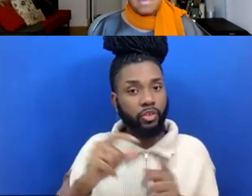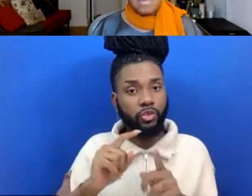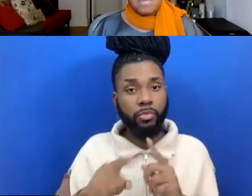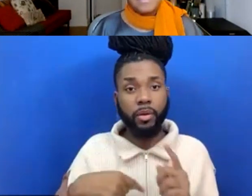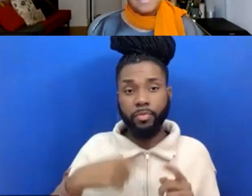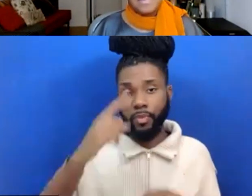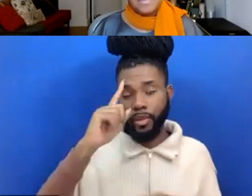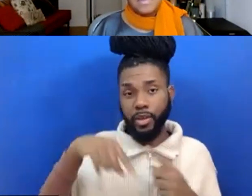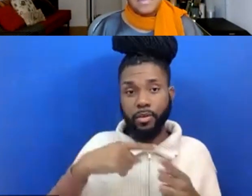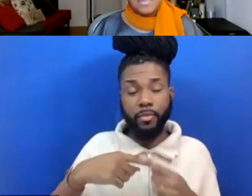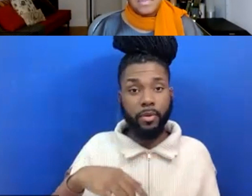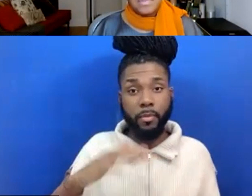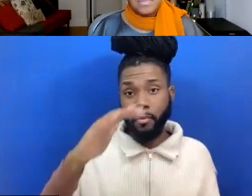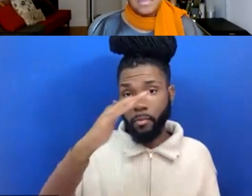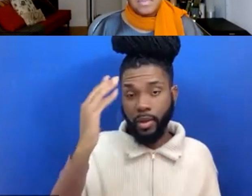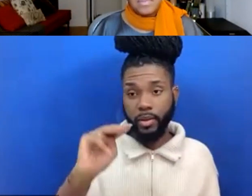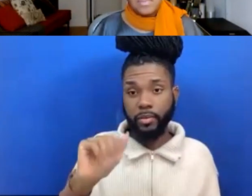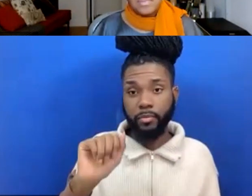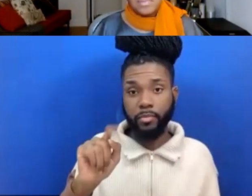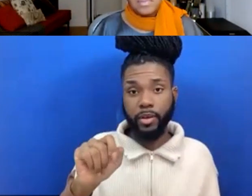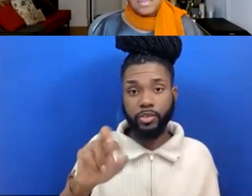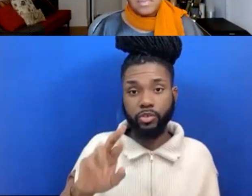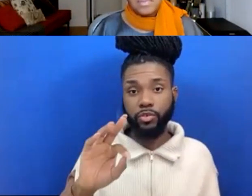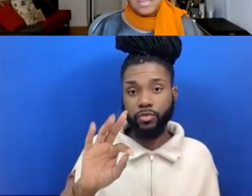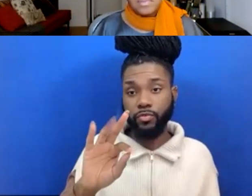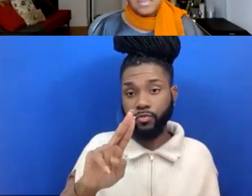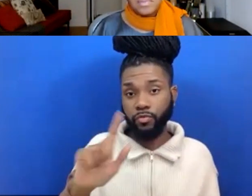Black masterfulness, right, as opposed to mastery.